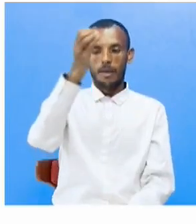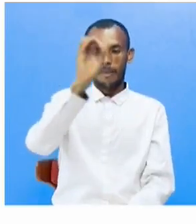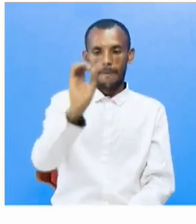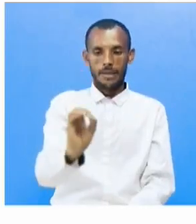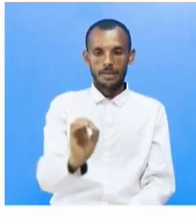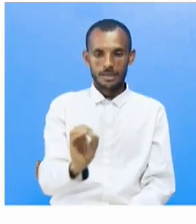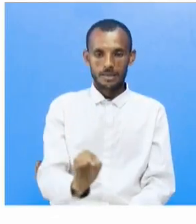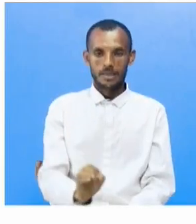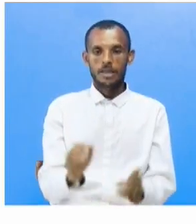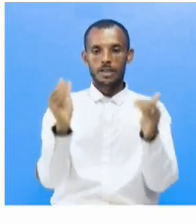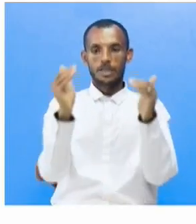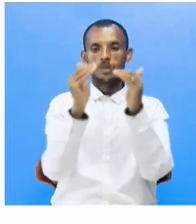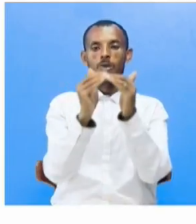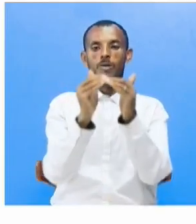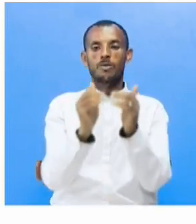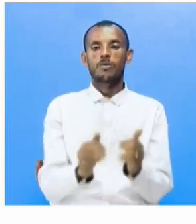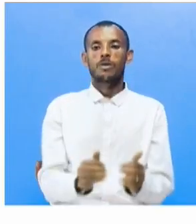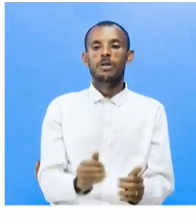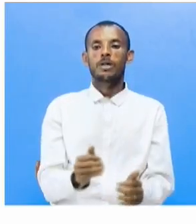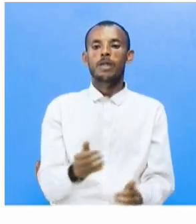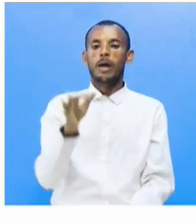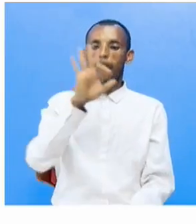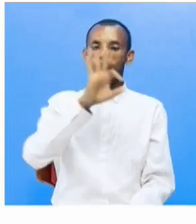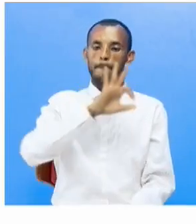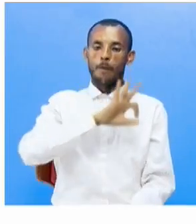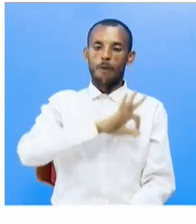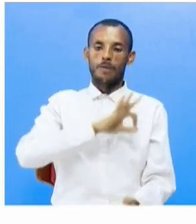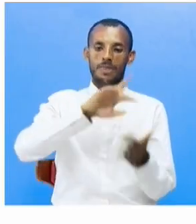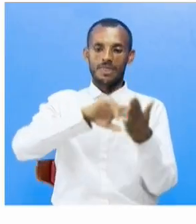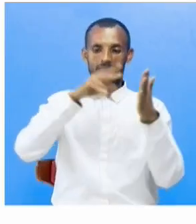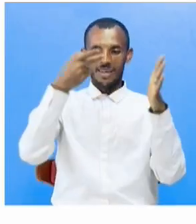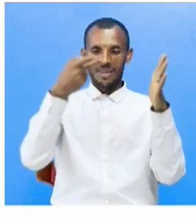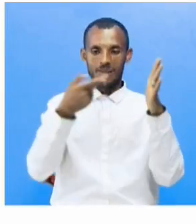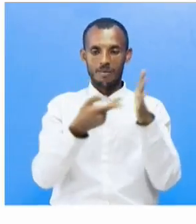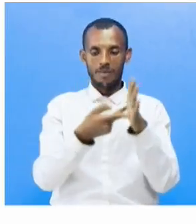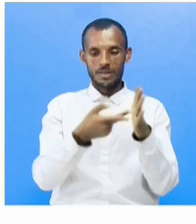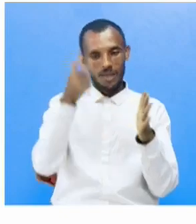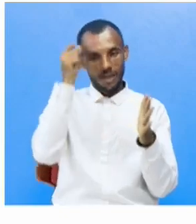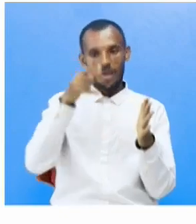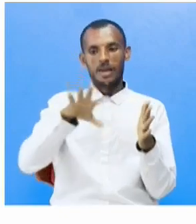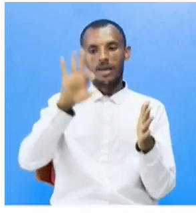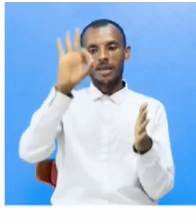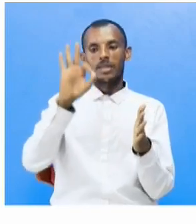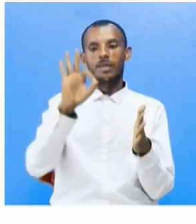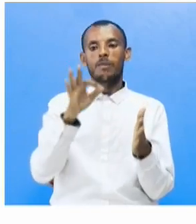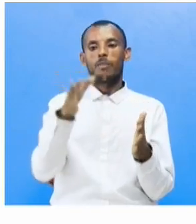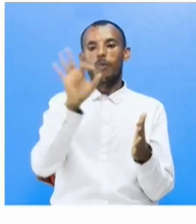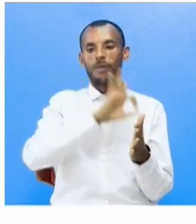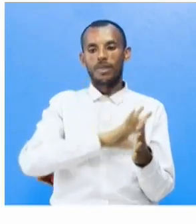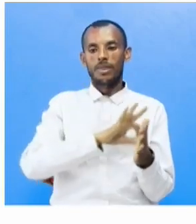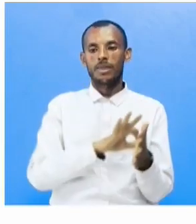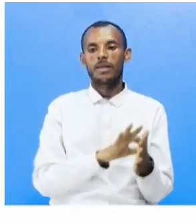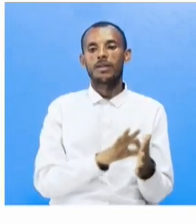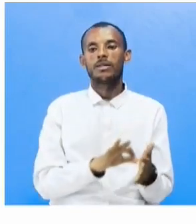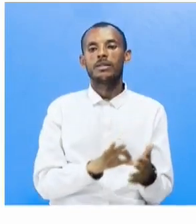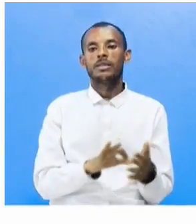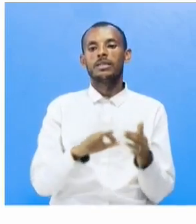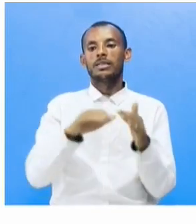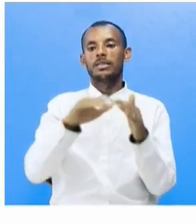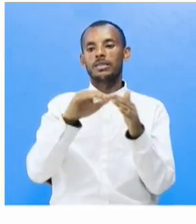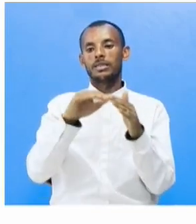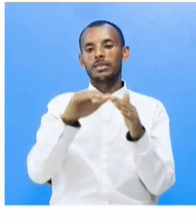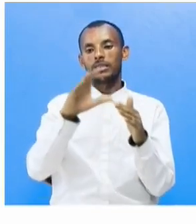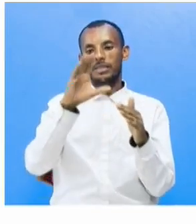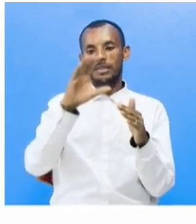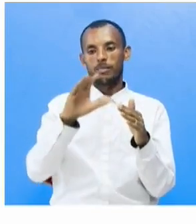20% is equal to profit means since selling price bigger, profit is the difference between selling